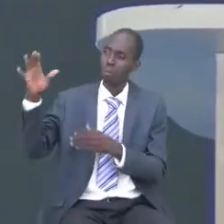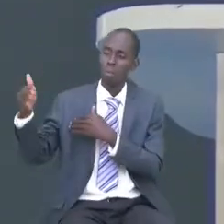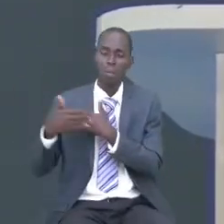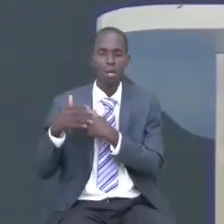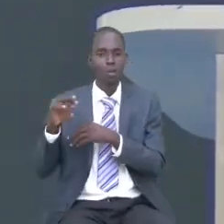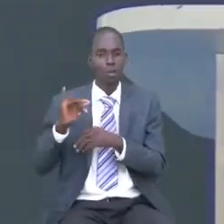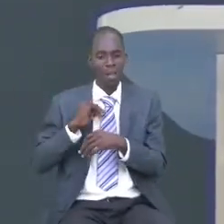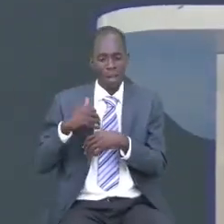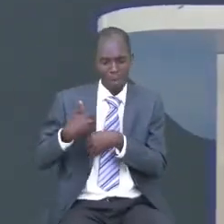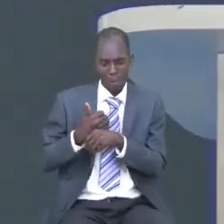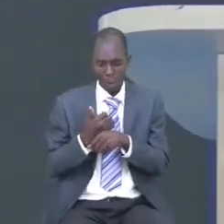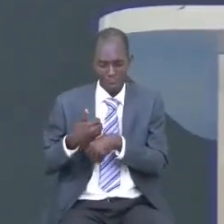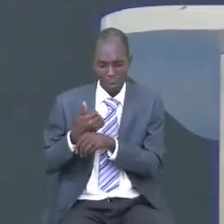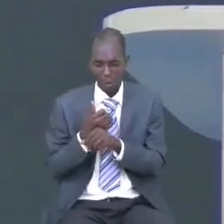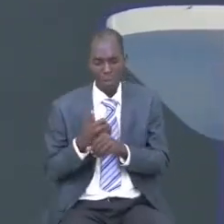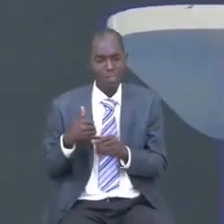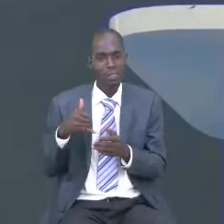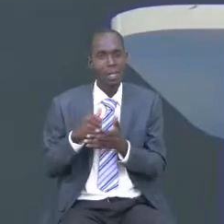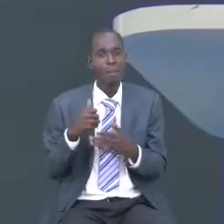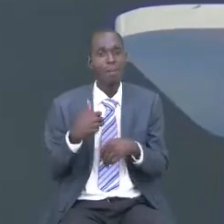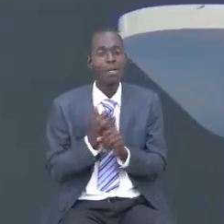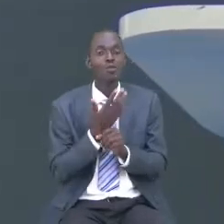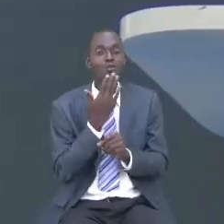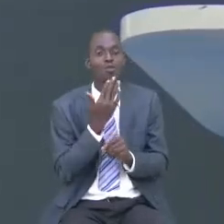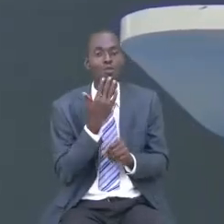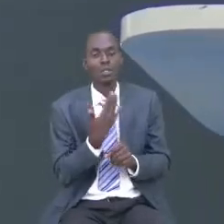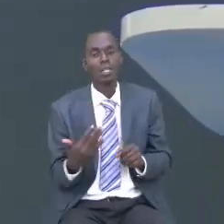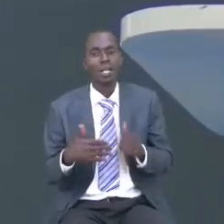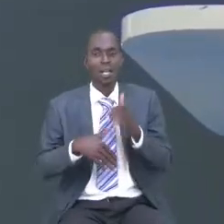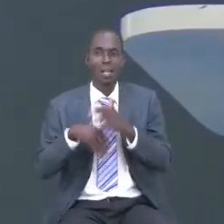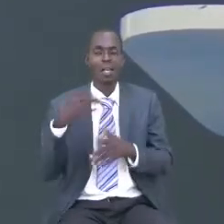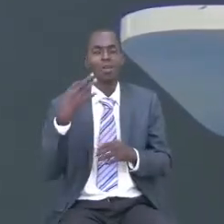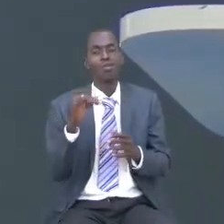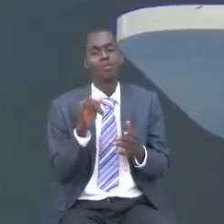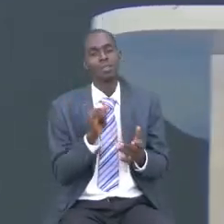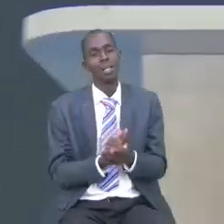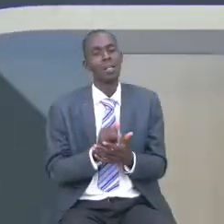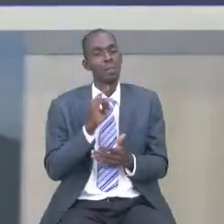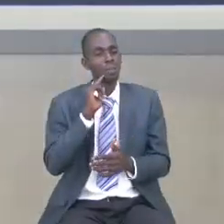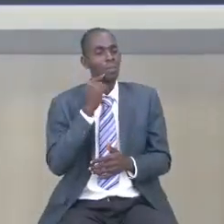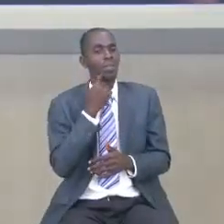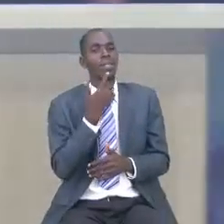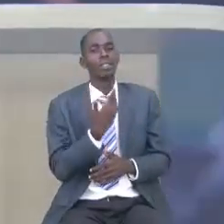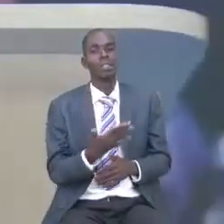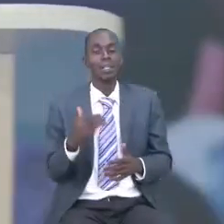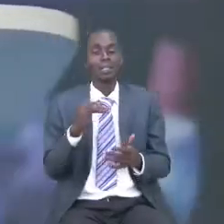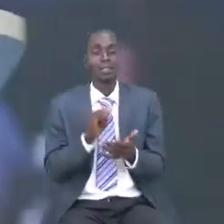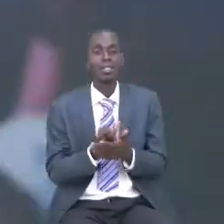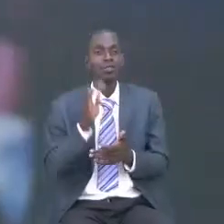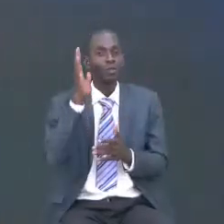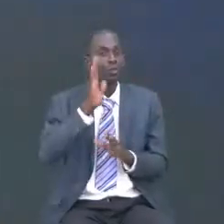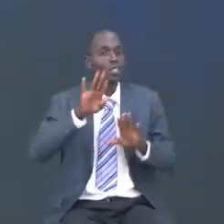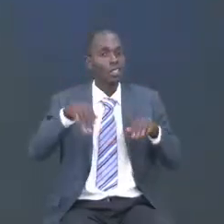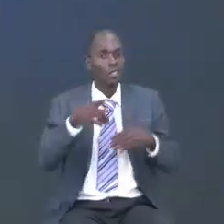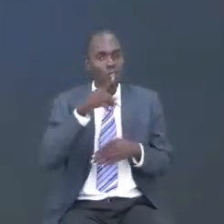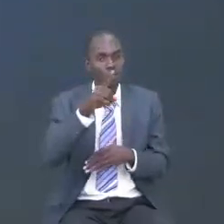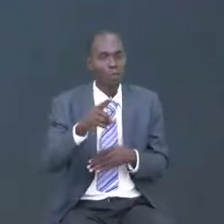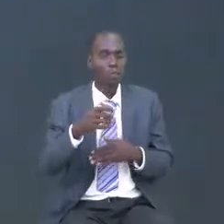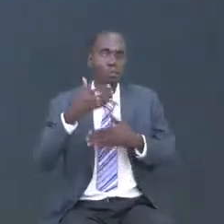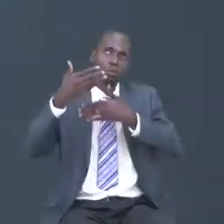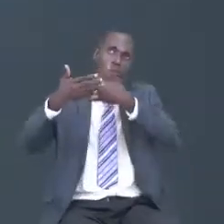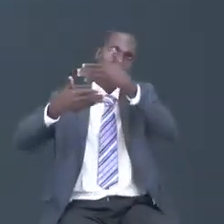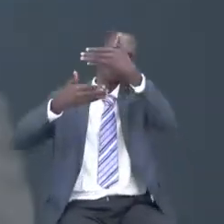it and I made lemonade out of my lemon, and that will give you progress. What